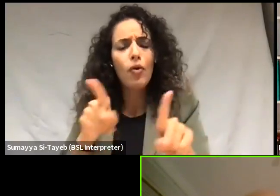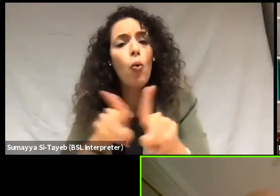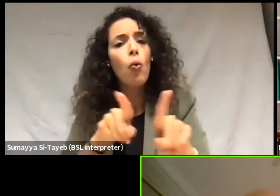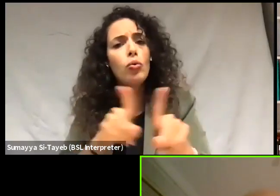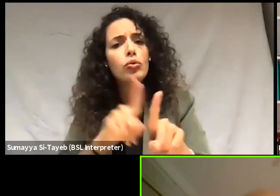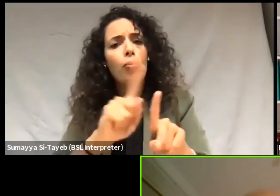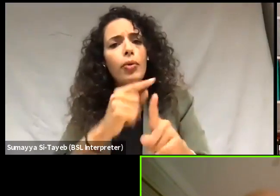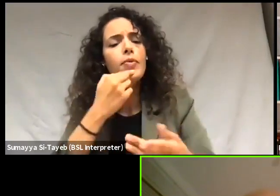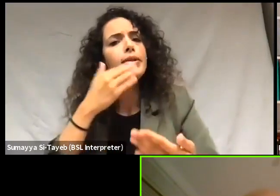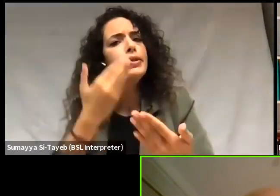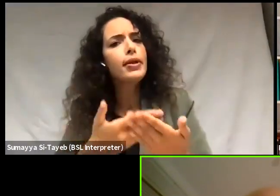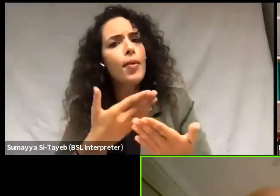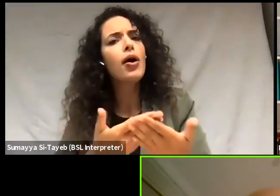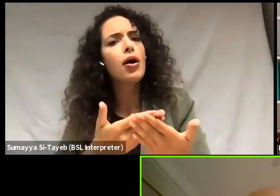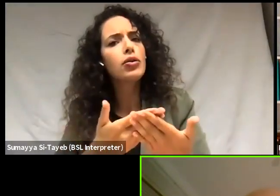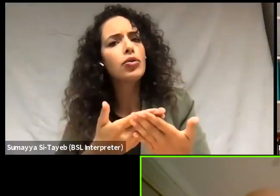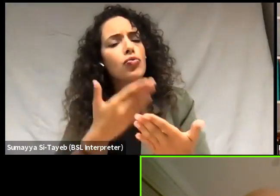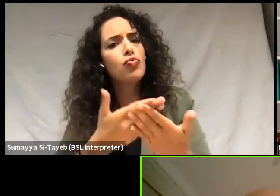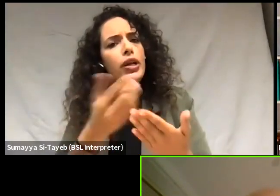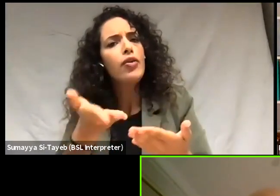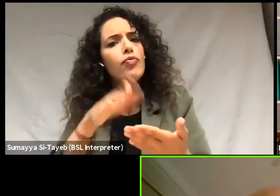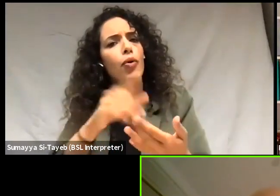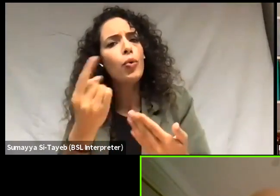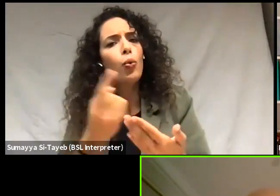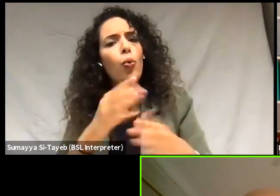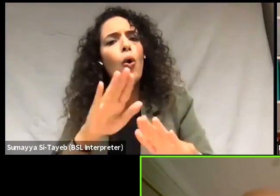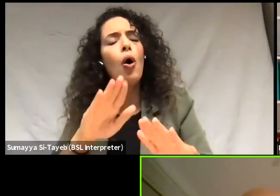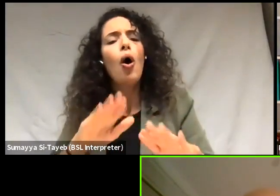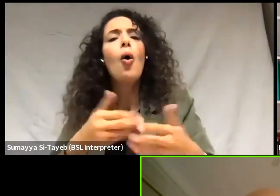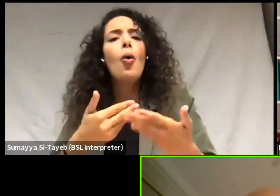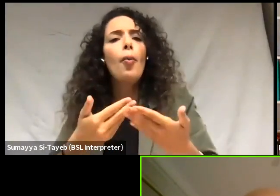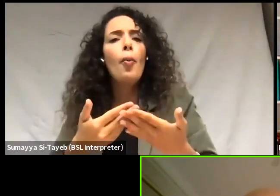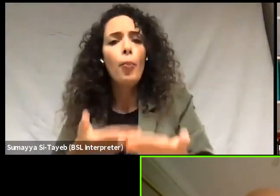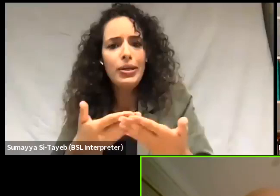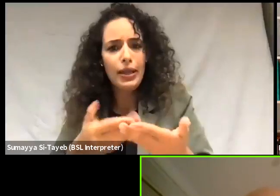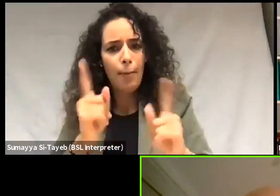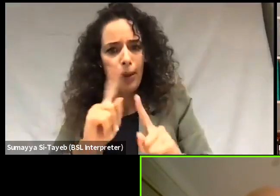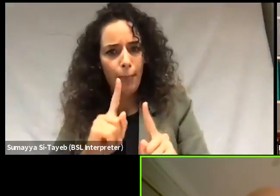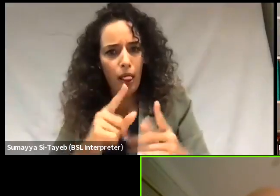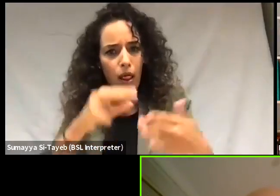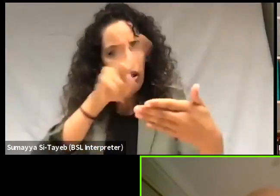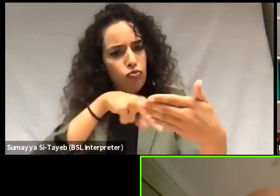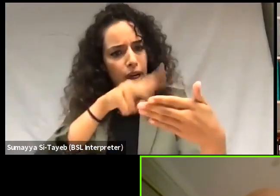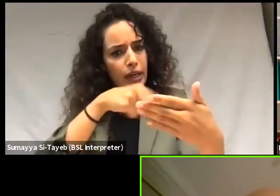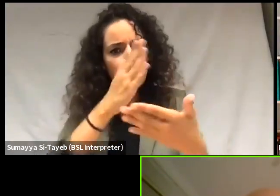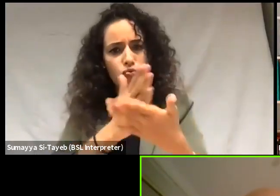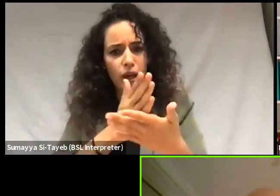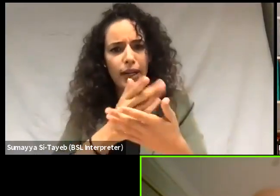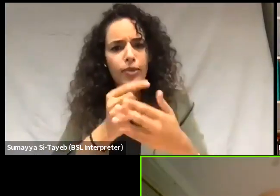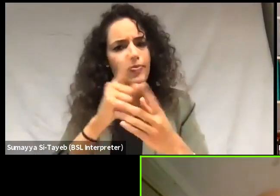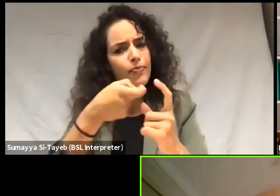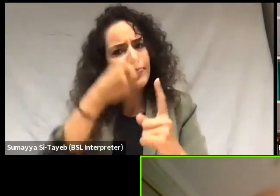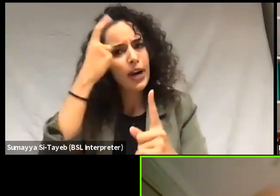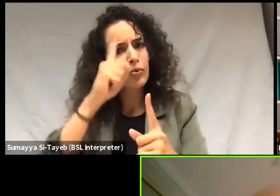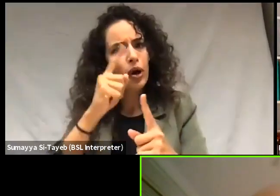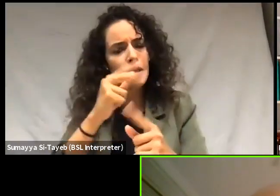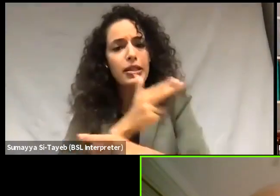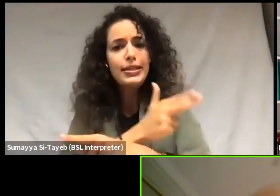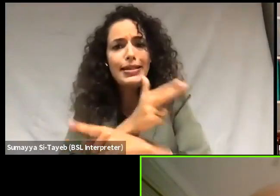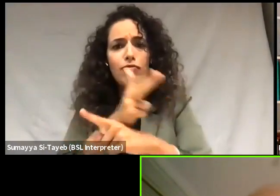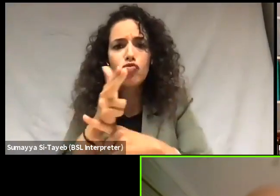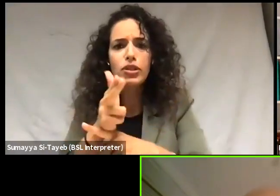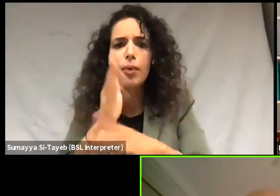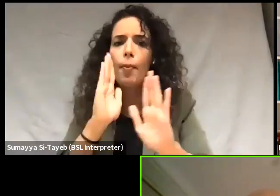from essentially Muslim readers and viewers, that terrorism was almost an absolute necessity to